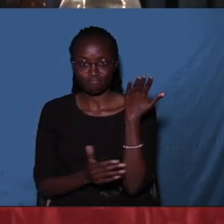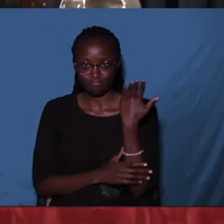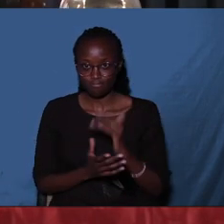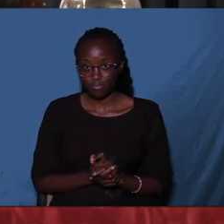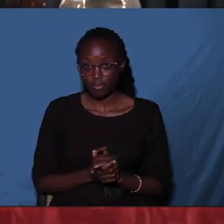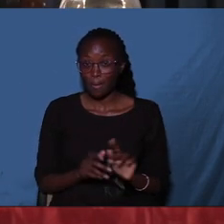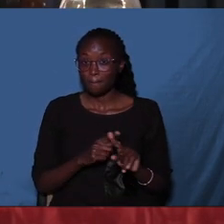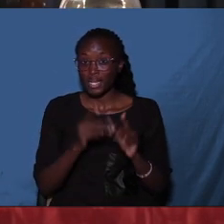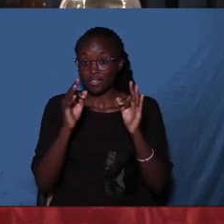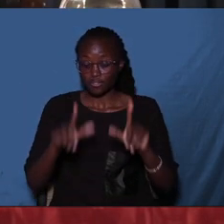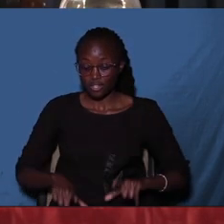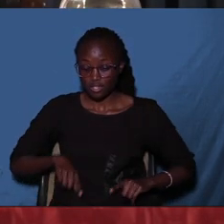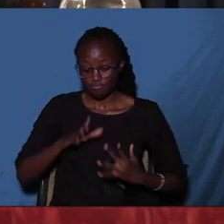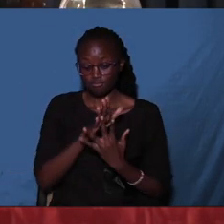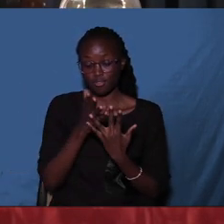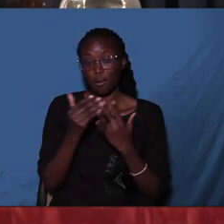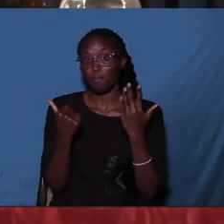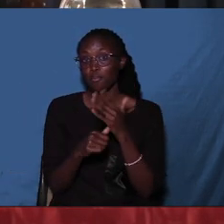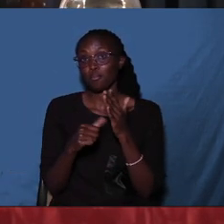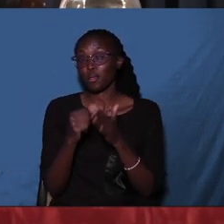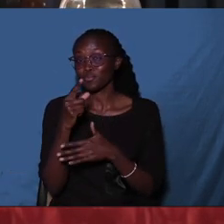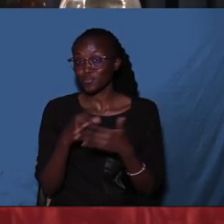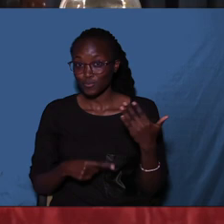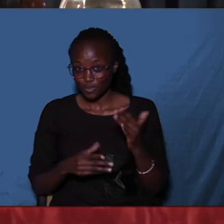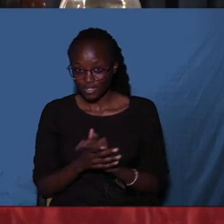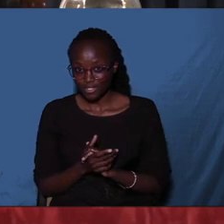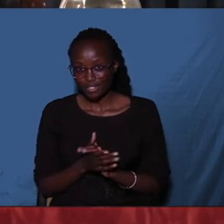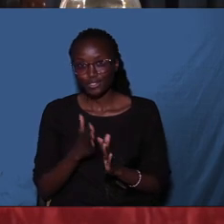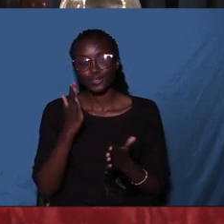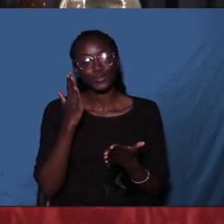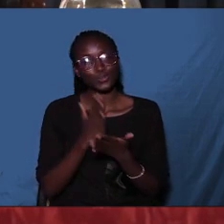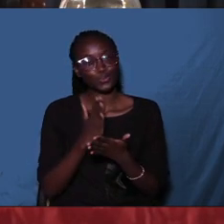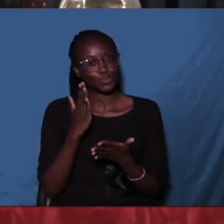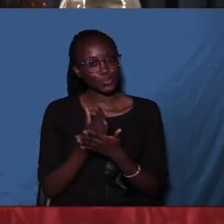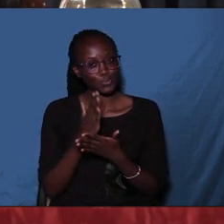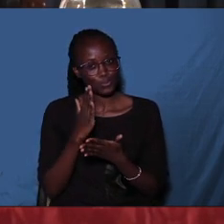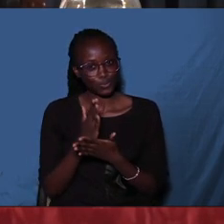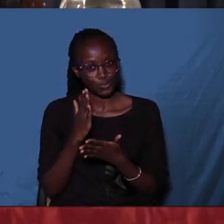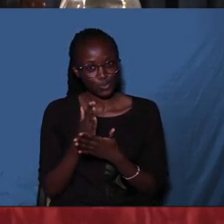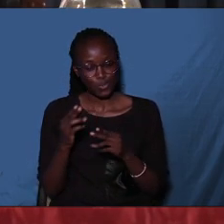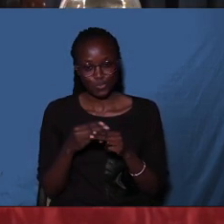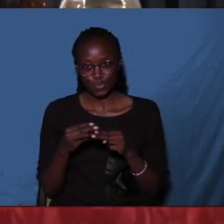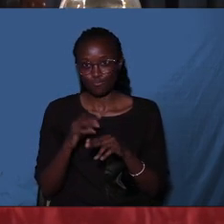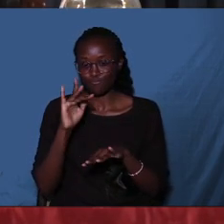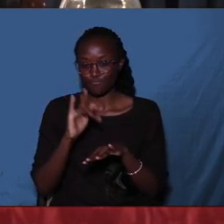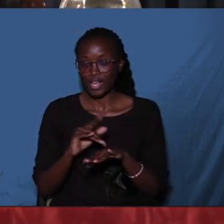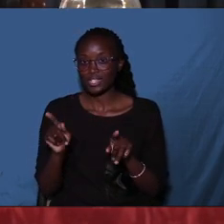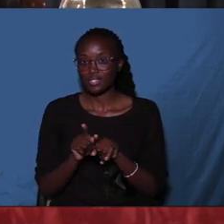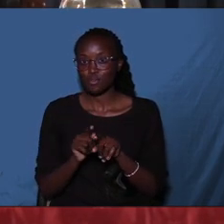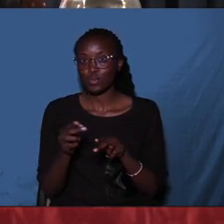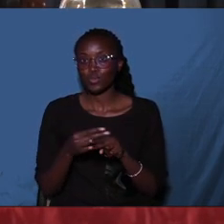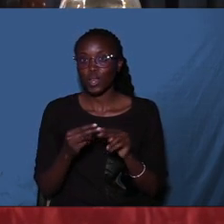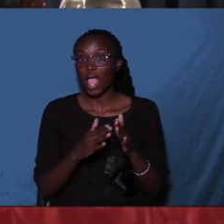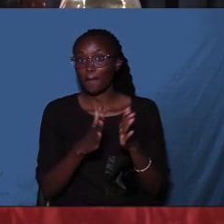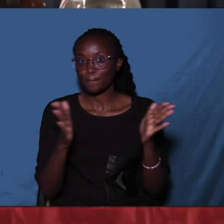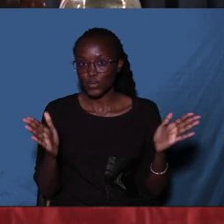day it will lose its quality and the original will be demanded for. My prayer is that God will help you to see